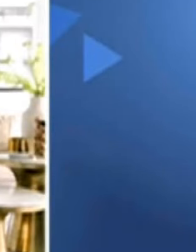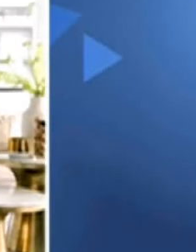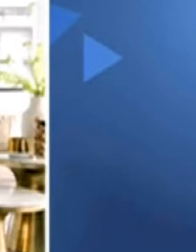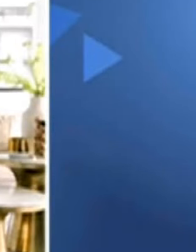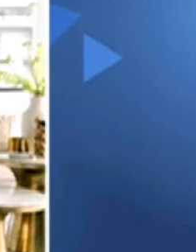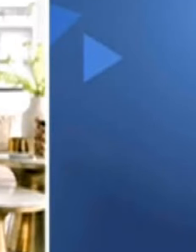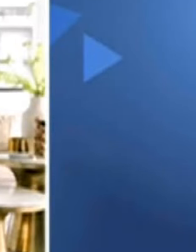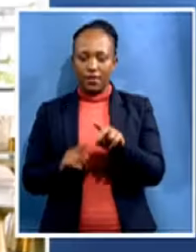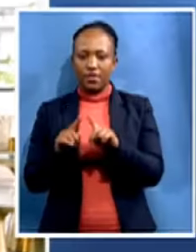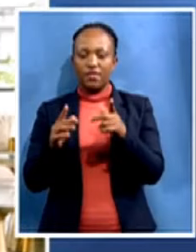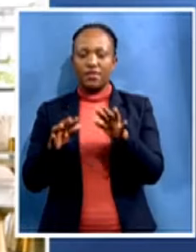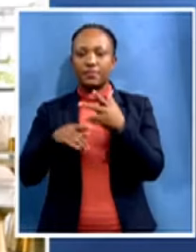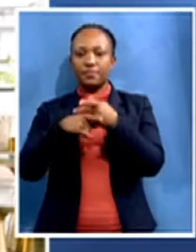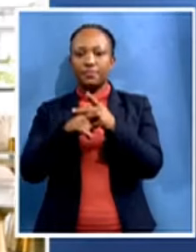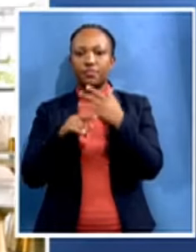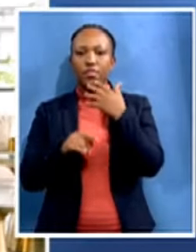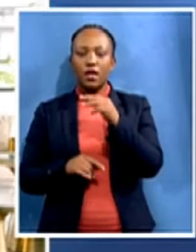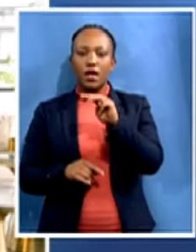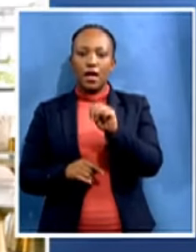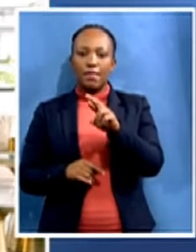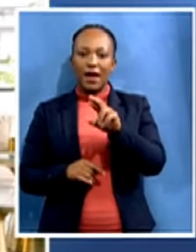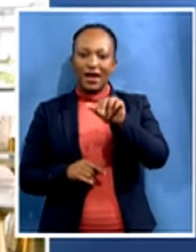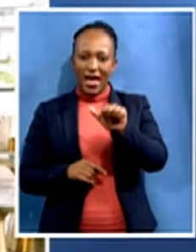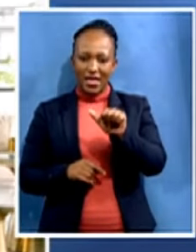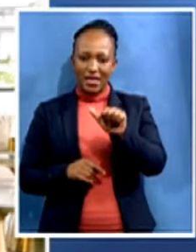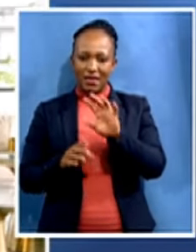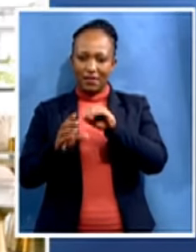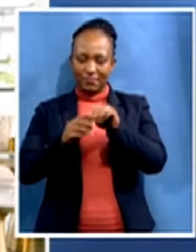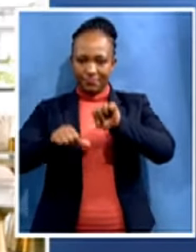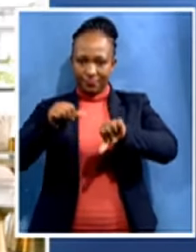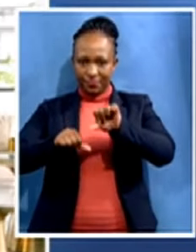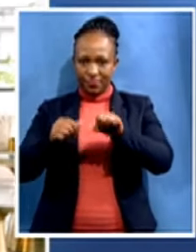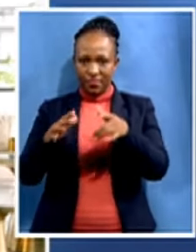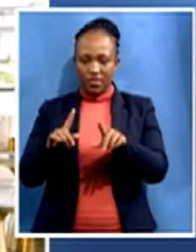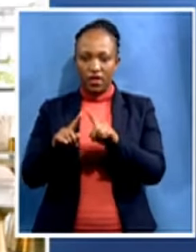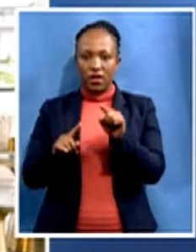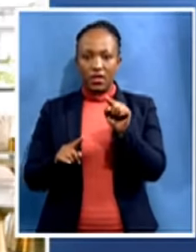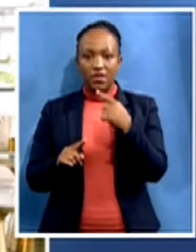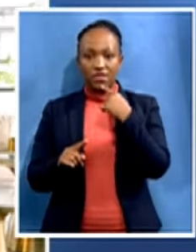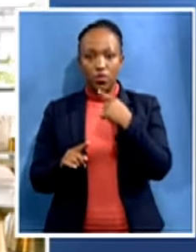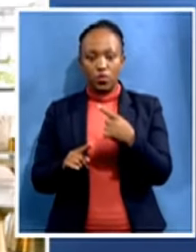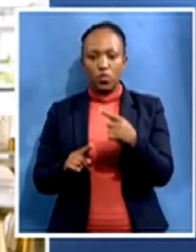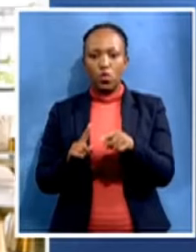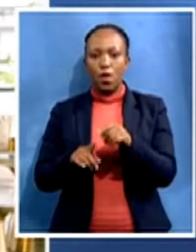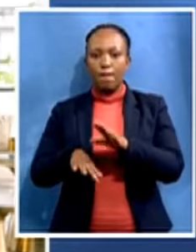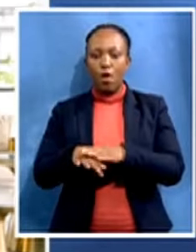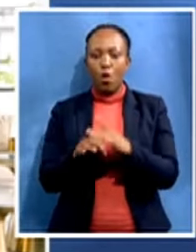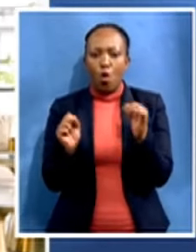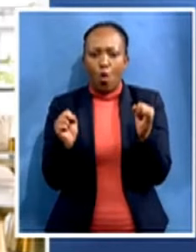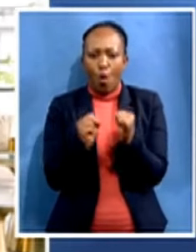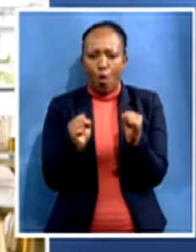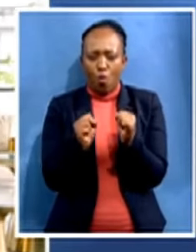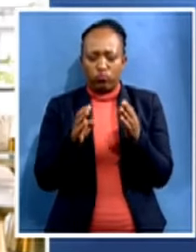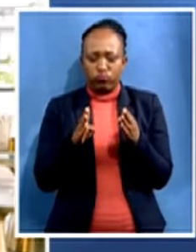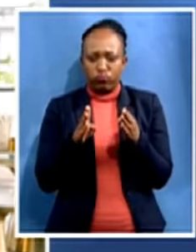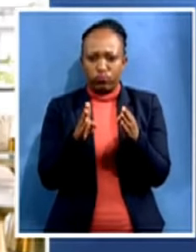made of what we call mRNA type of vaccine. Now, it requires extreme cold storage at around minus 70,